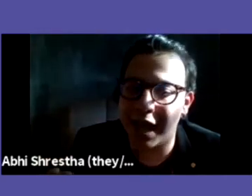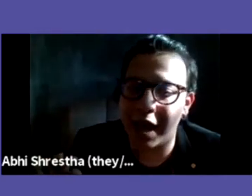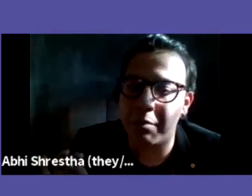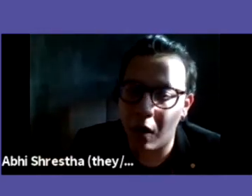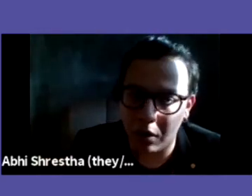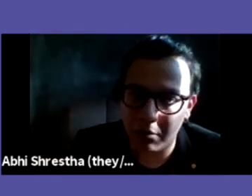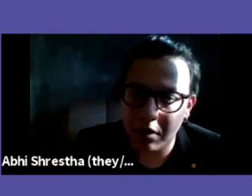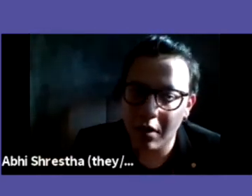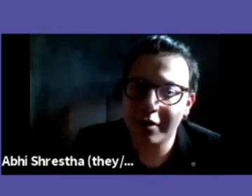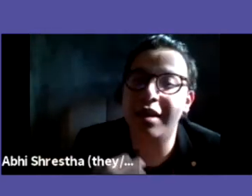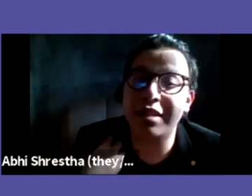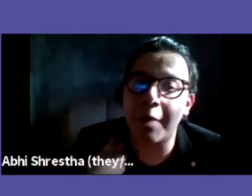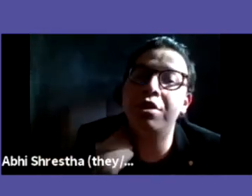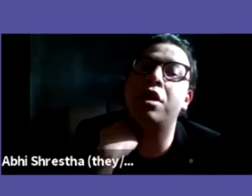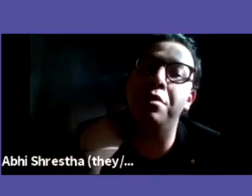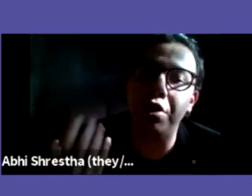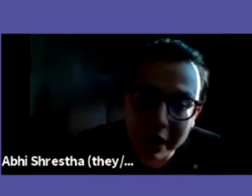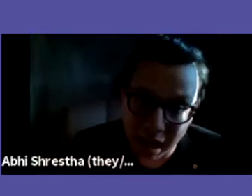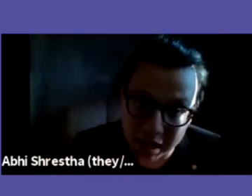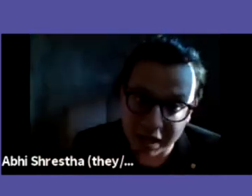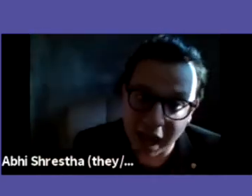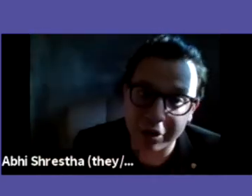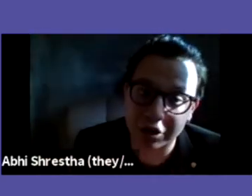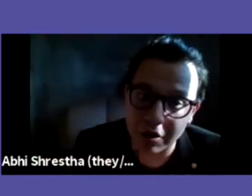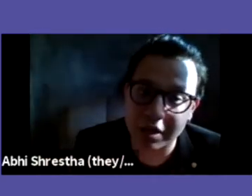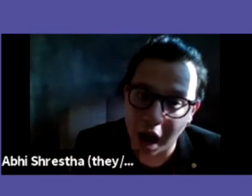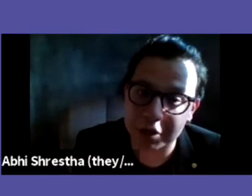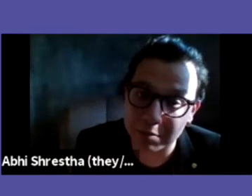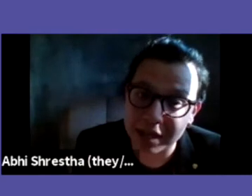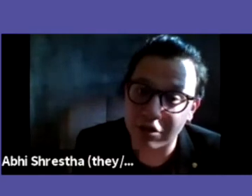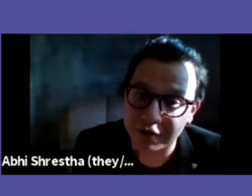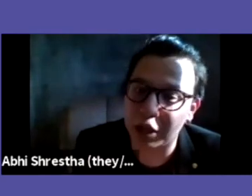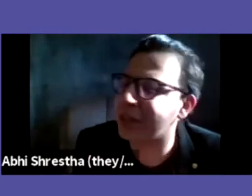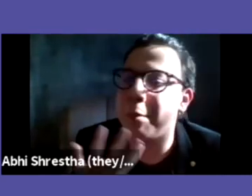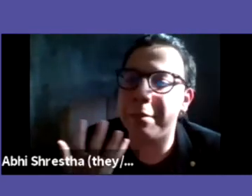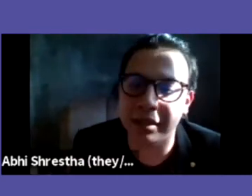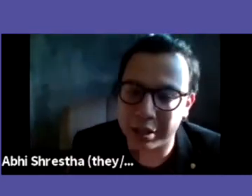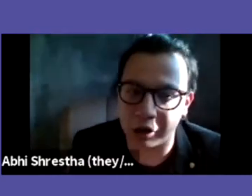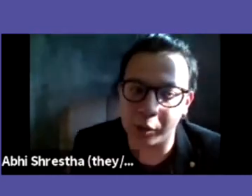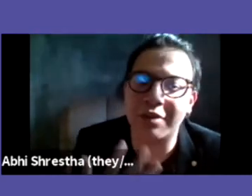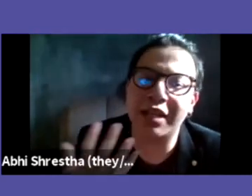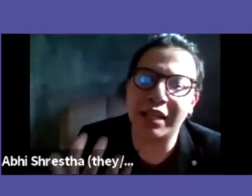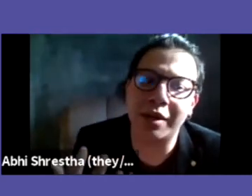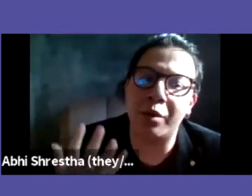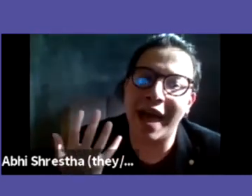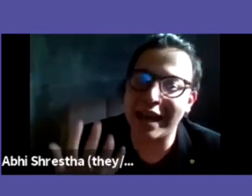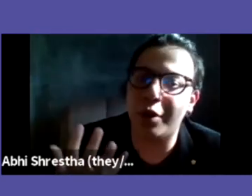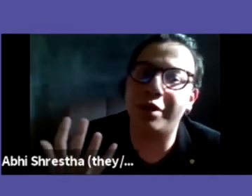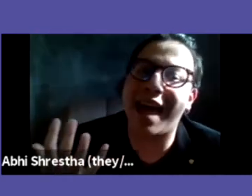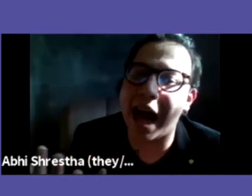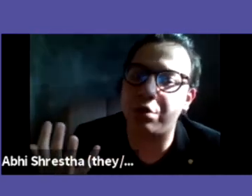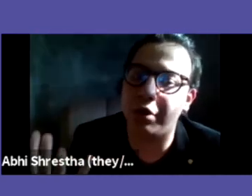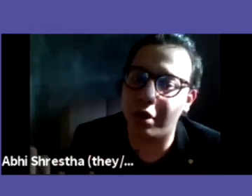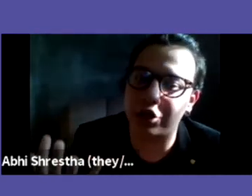15 line poem that attempts to communicate how your chosen object makes you feel without being literal, without telling